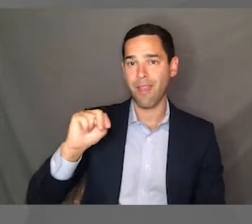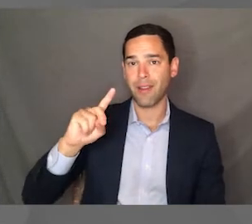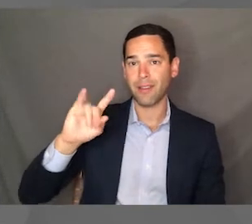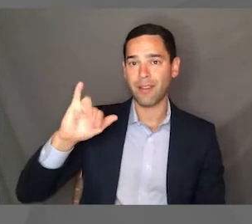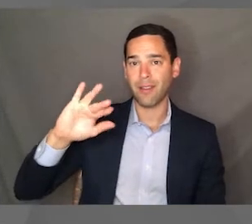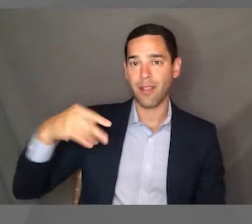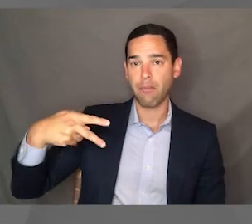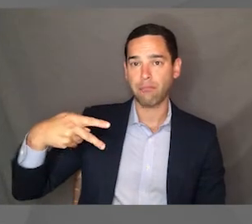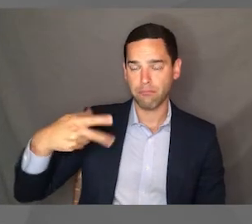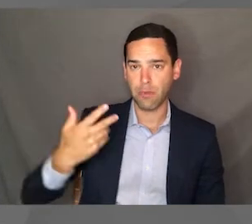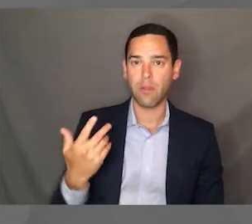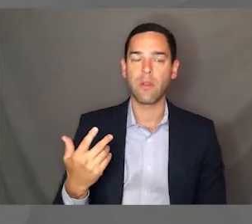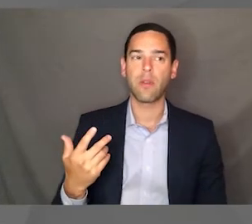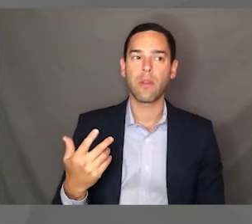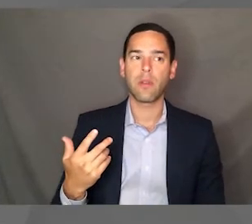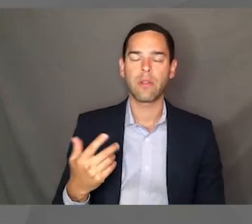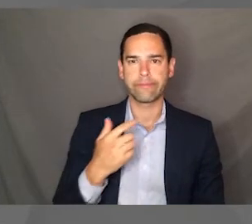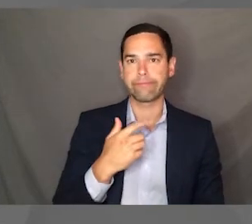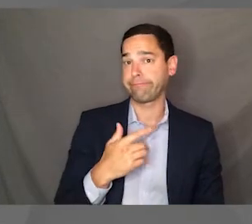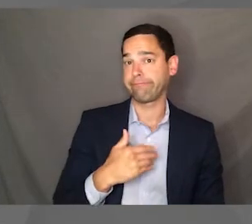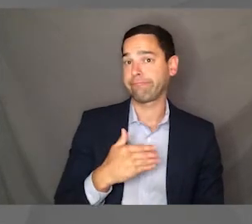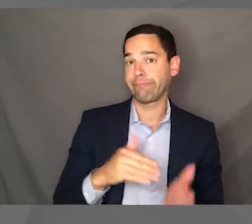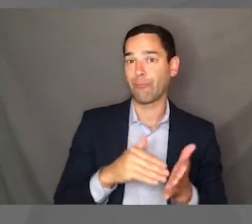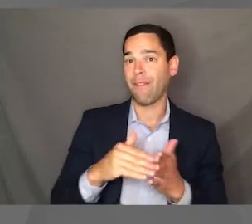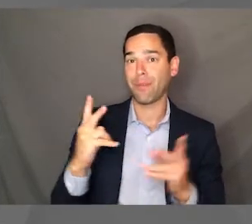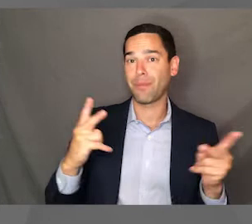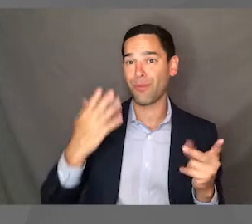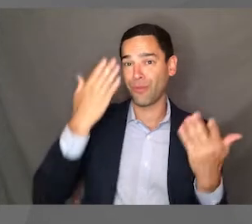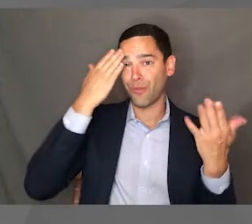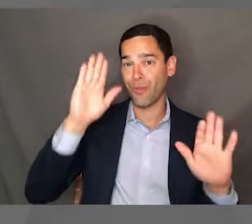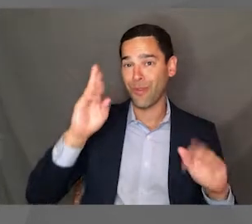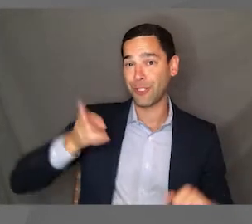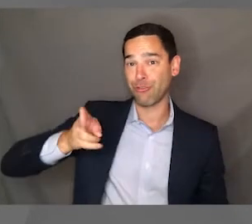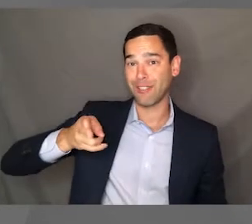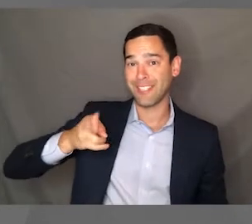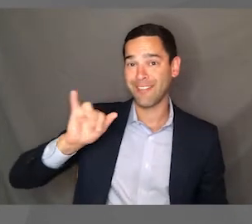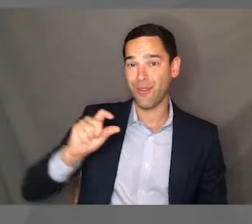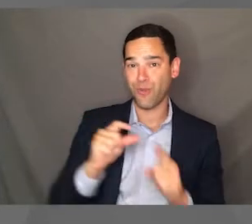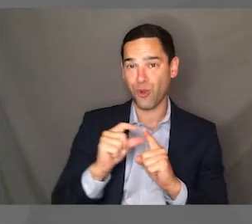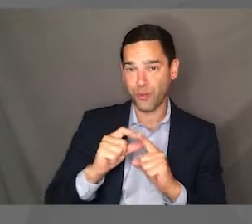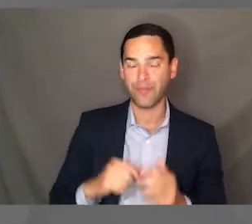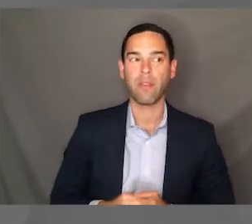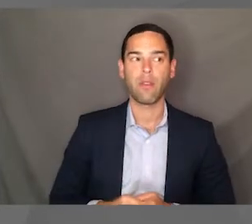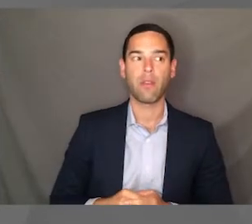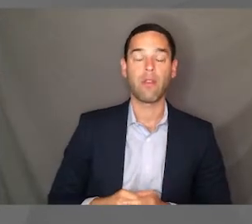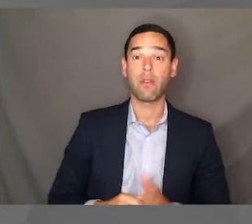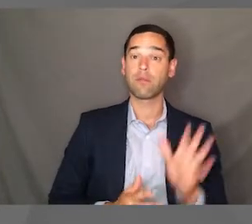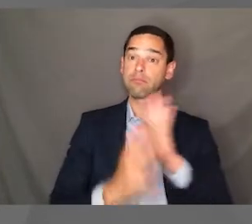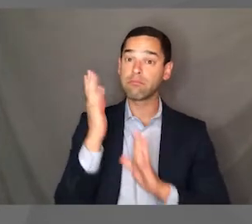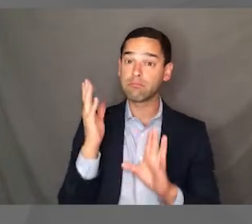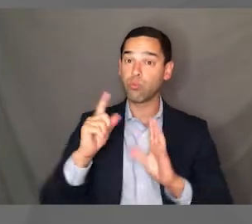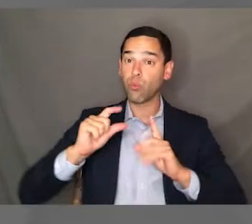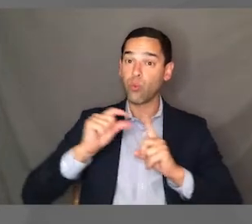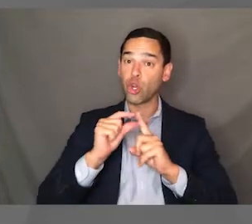People don't necessarily understand where the term handicap came from. Originally, the term handicap came